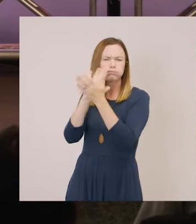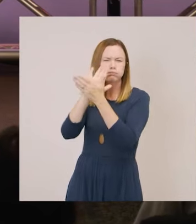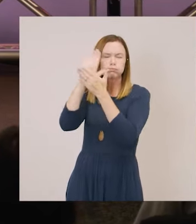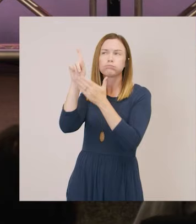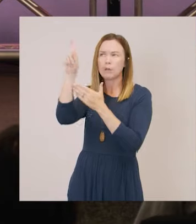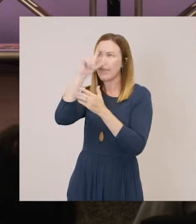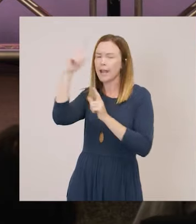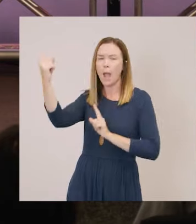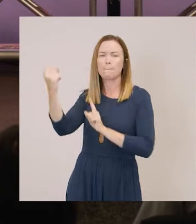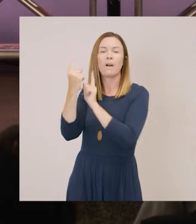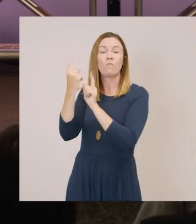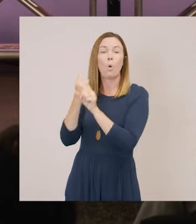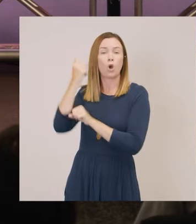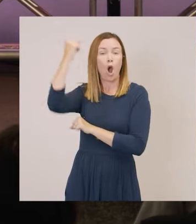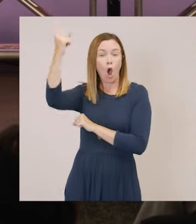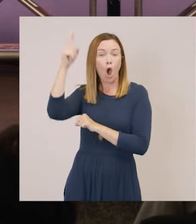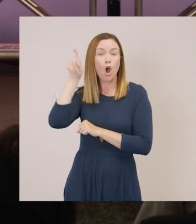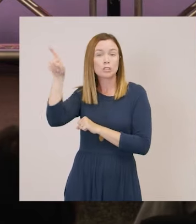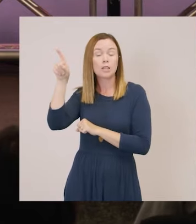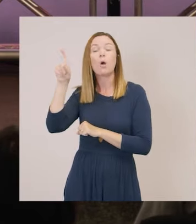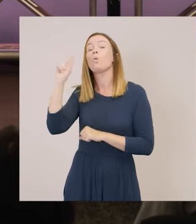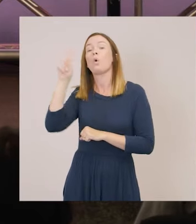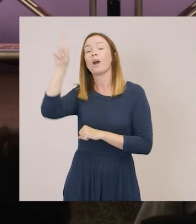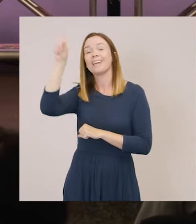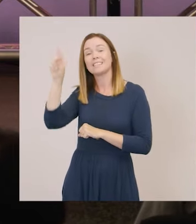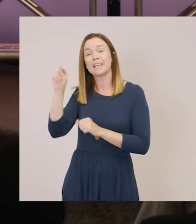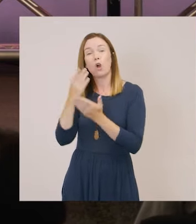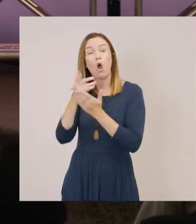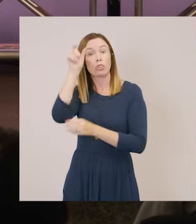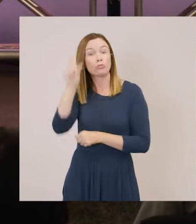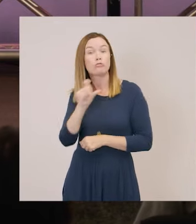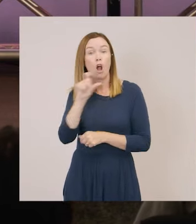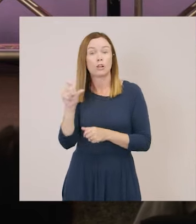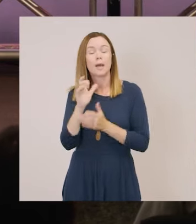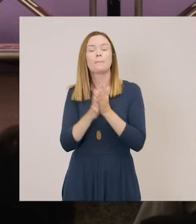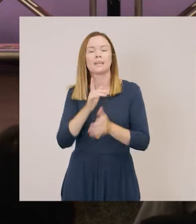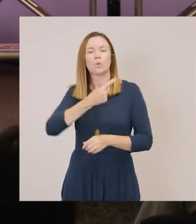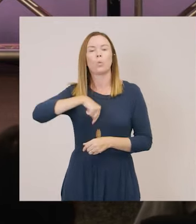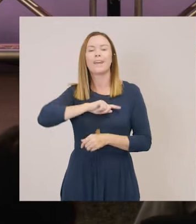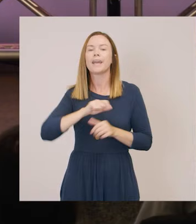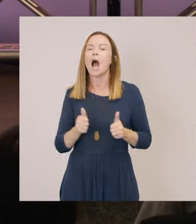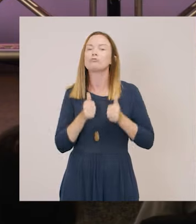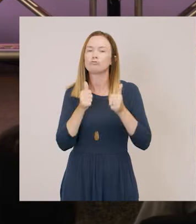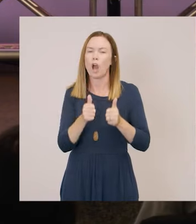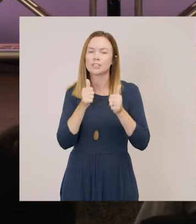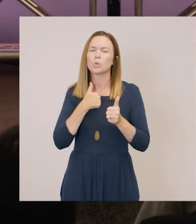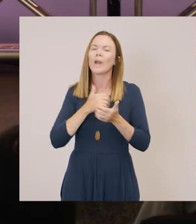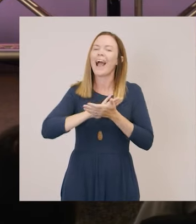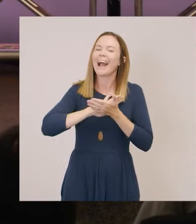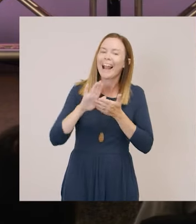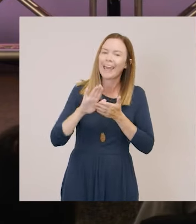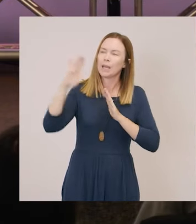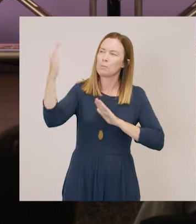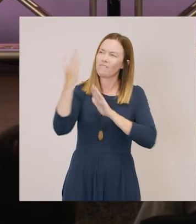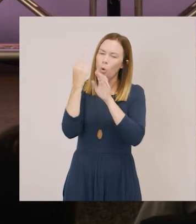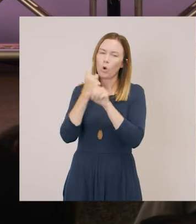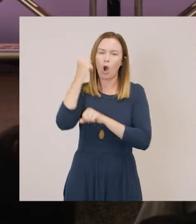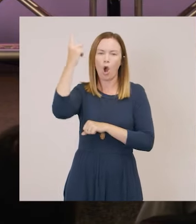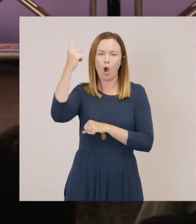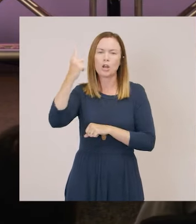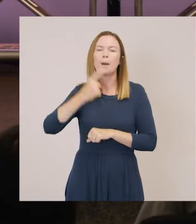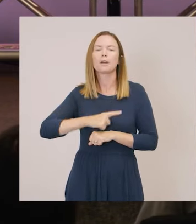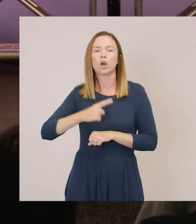God. But because of what he did on the cross, he has made us all righteous as well. We all are clean before God because of this